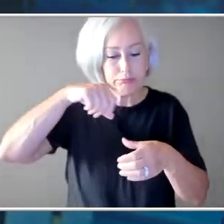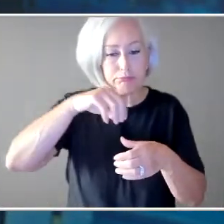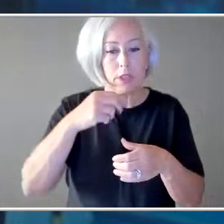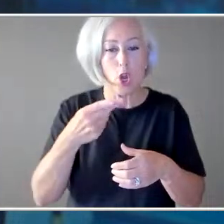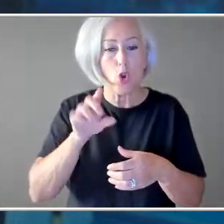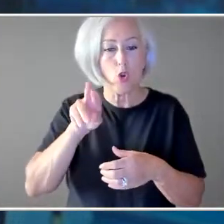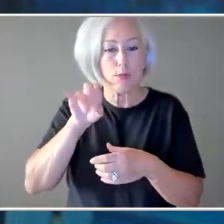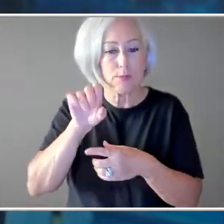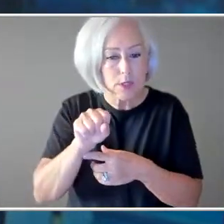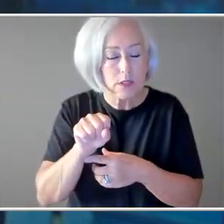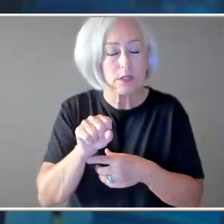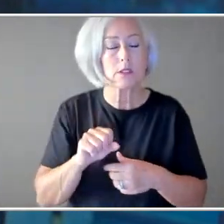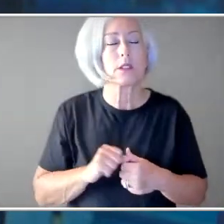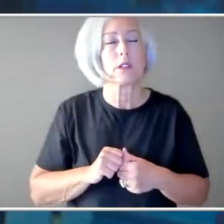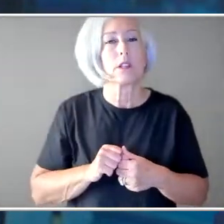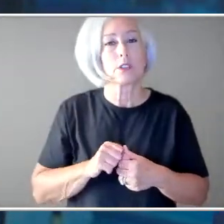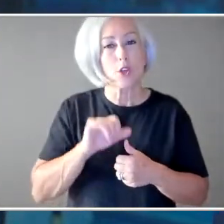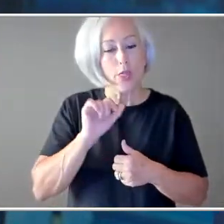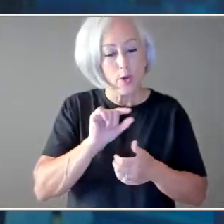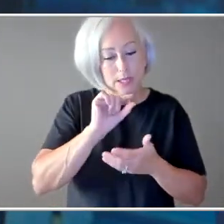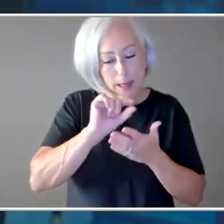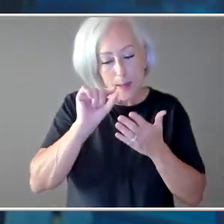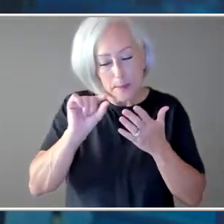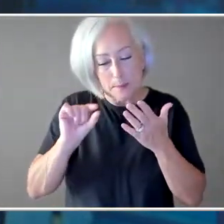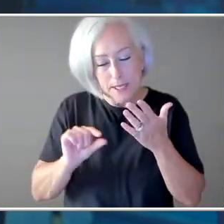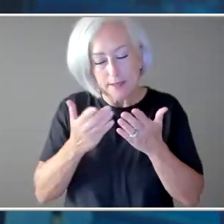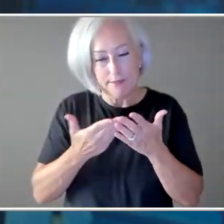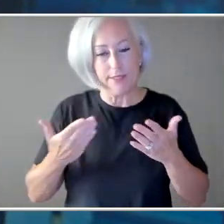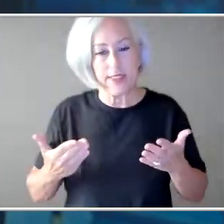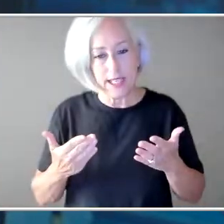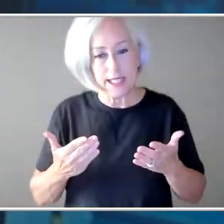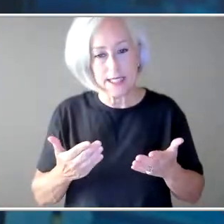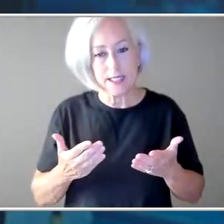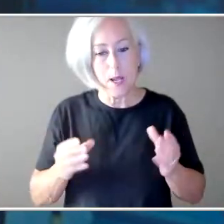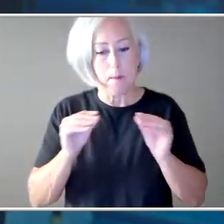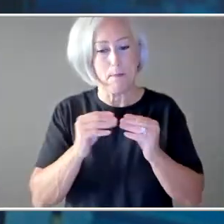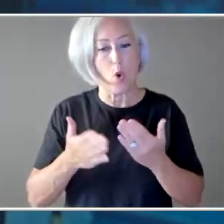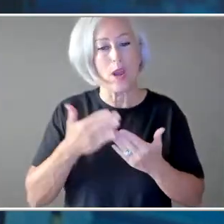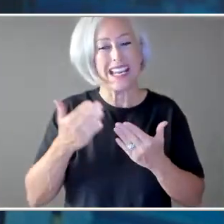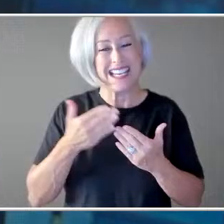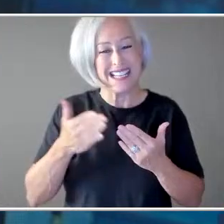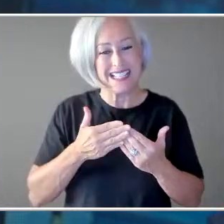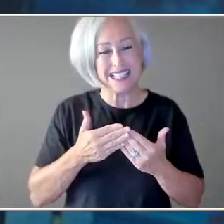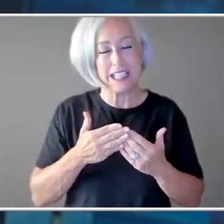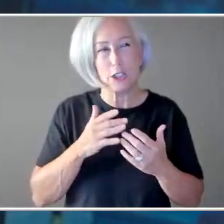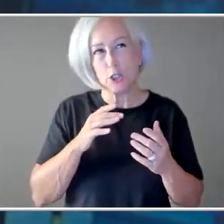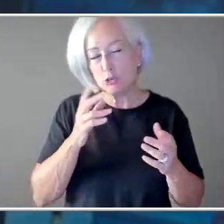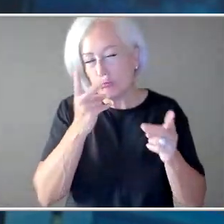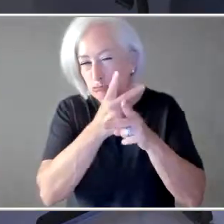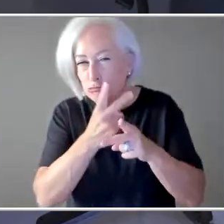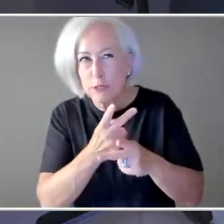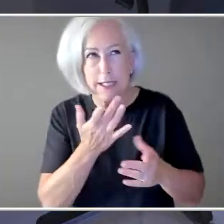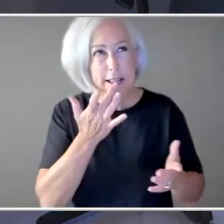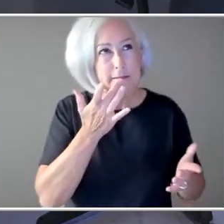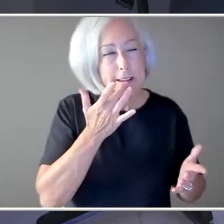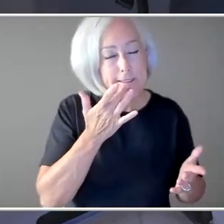I think those small progressions are easier for people in terms of flavor. Building on what you already know. Yes. That's actually a really